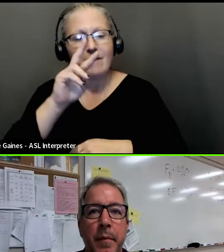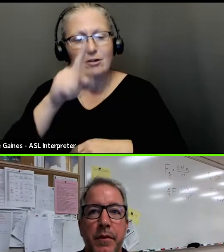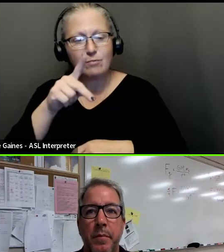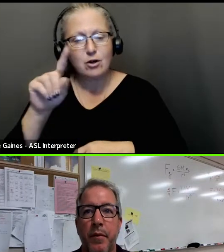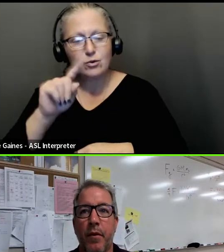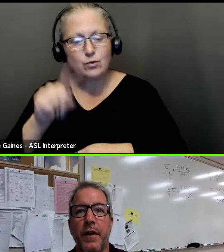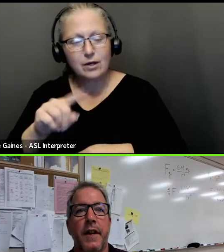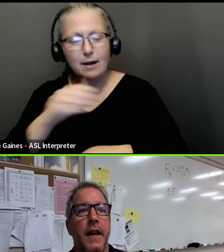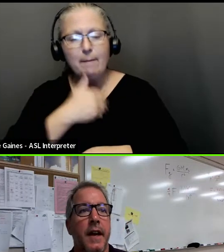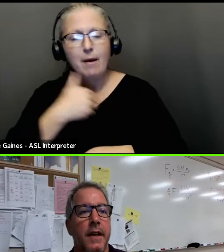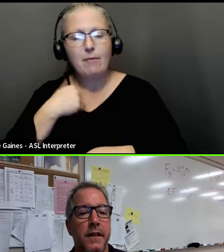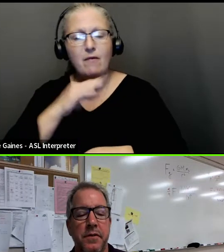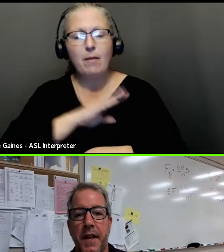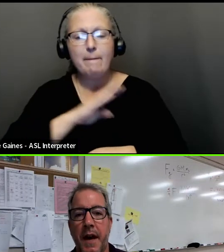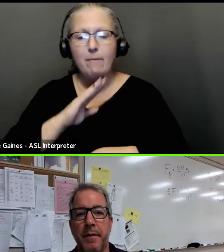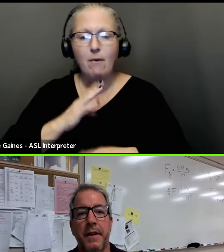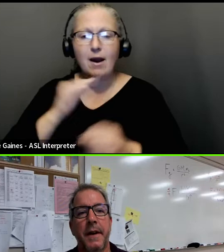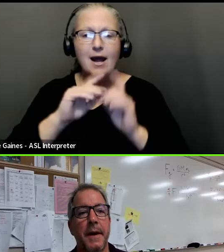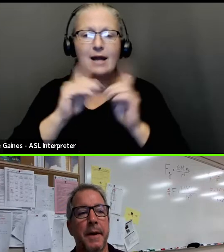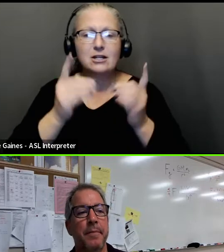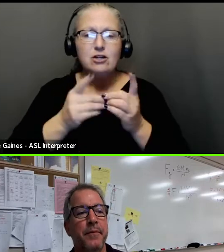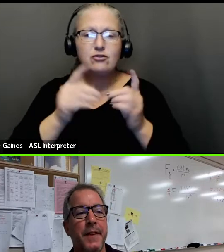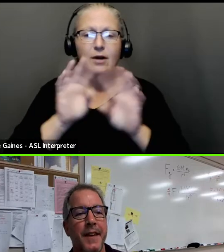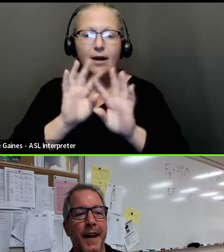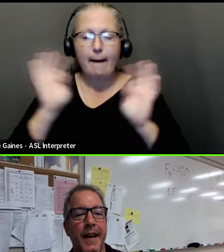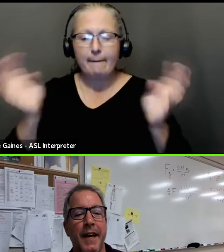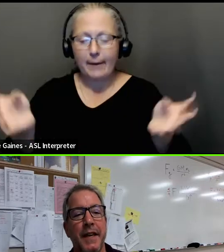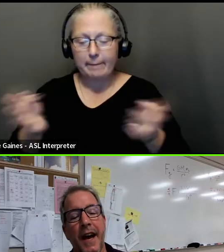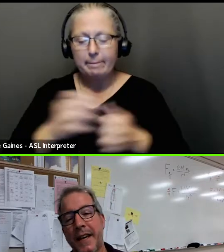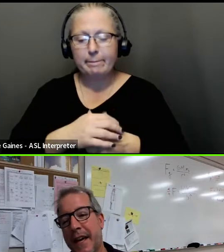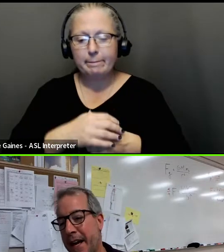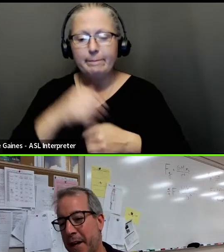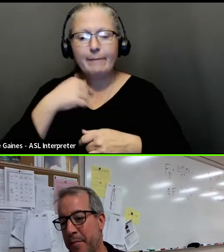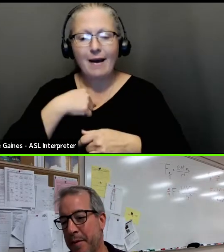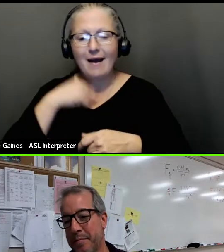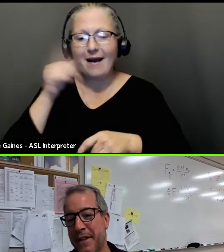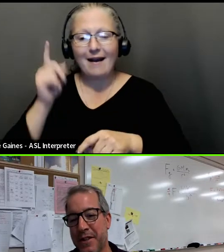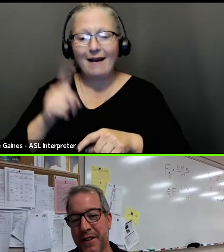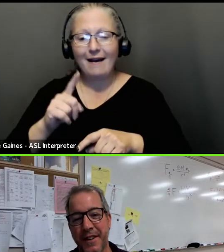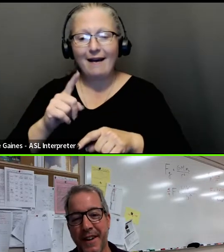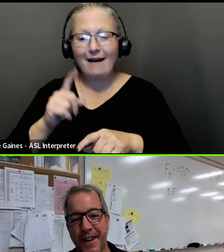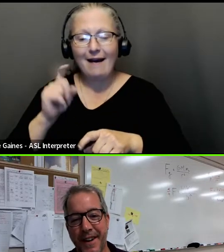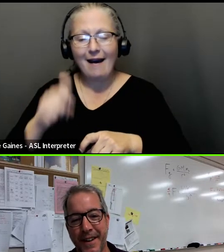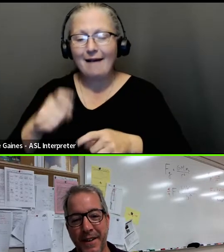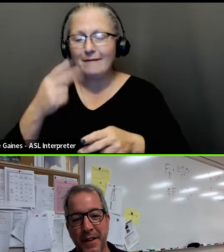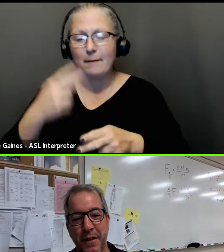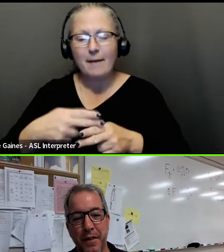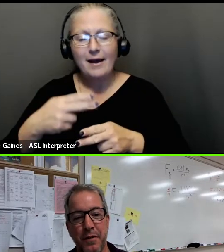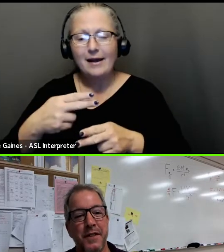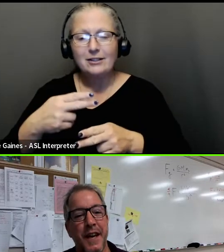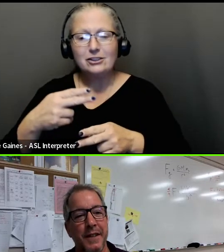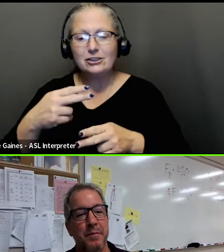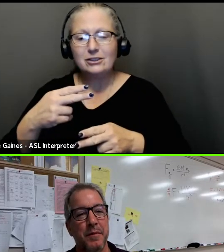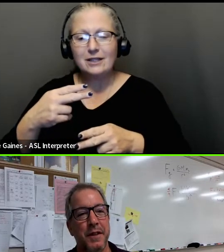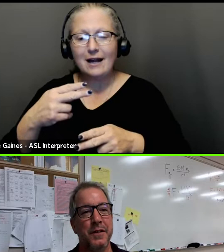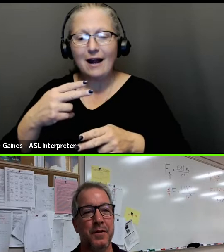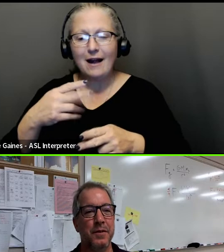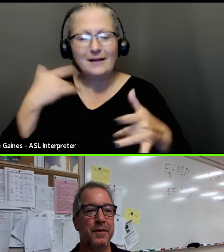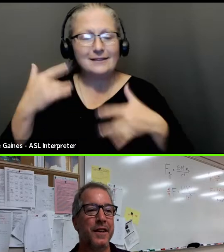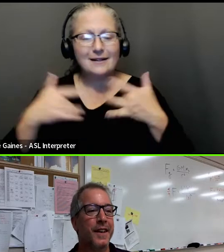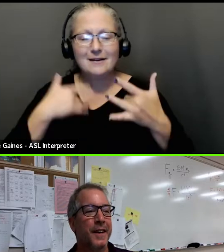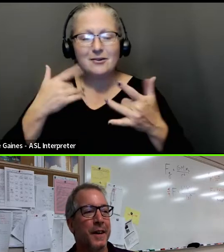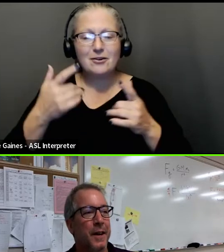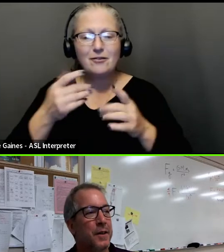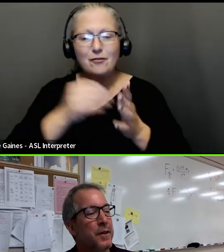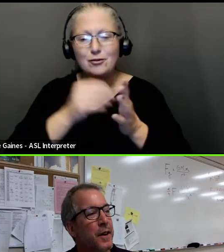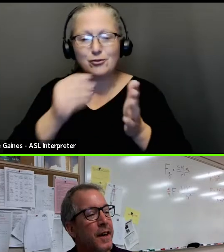Zuniga, members of the board and district cabinet. I can't help but mention the enthusiasm that the